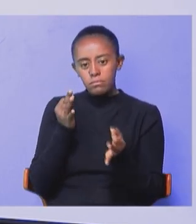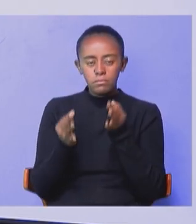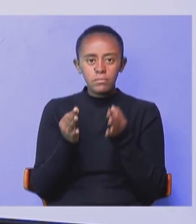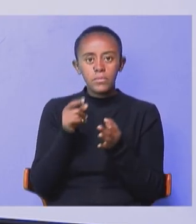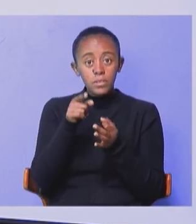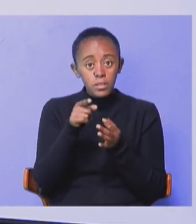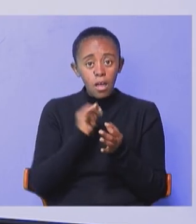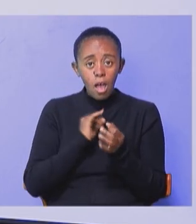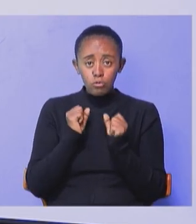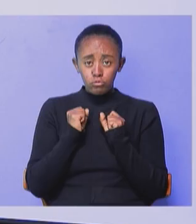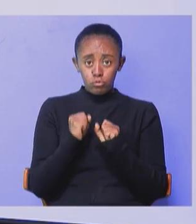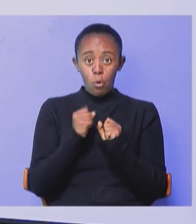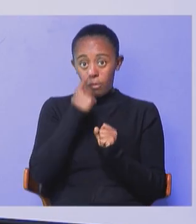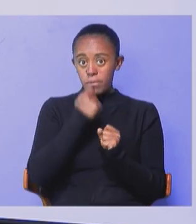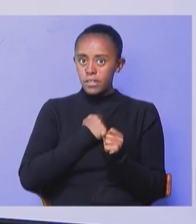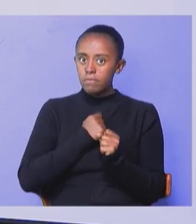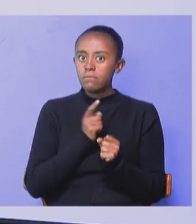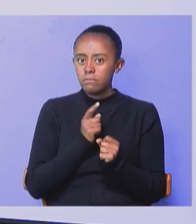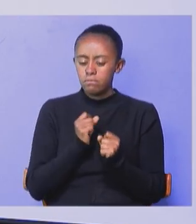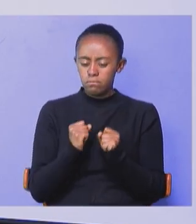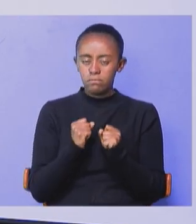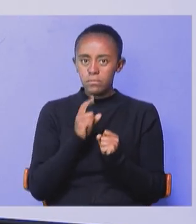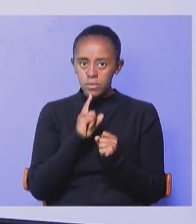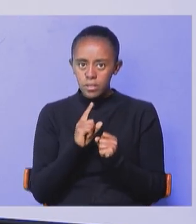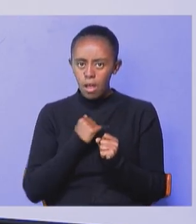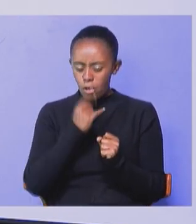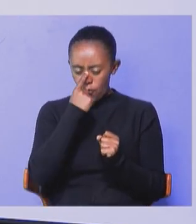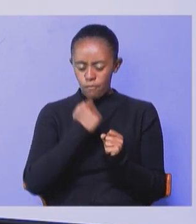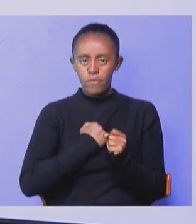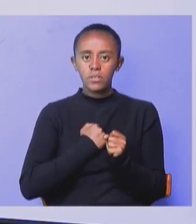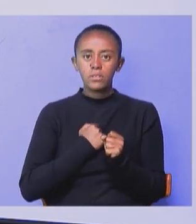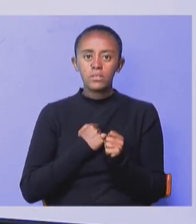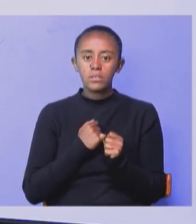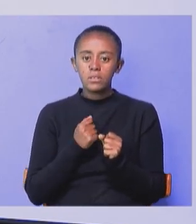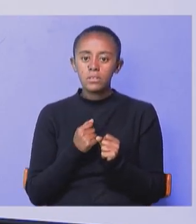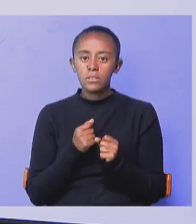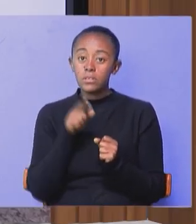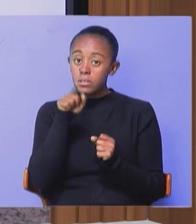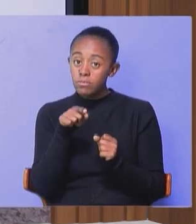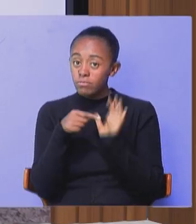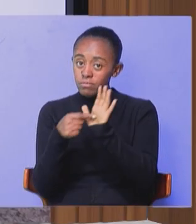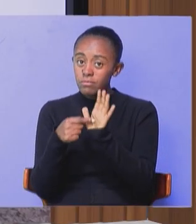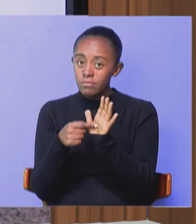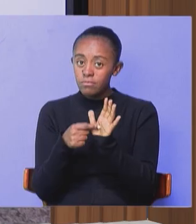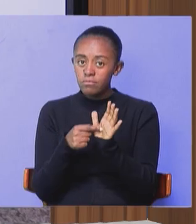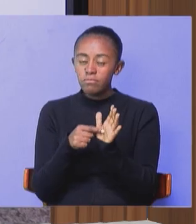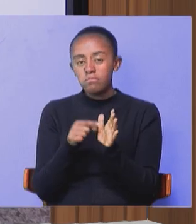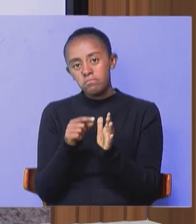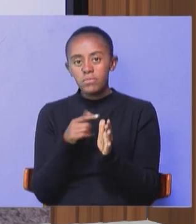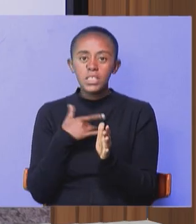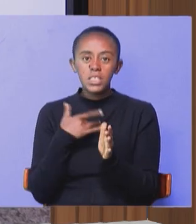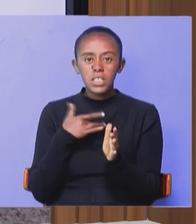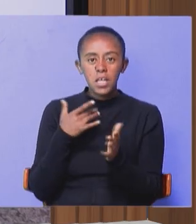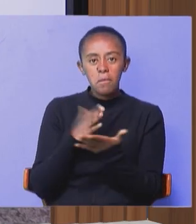say, I strongly believe, or I'm convinced, these two show what? A sense of